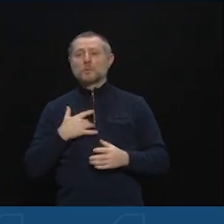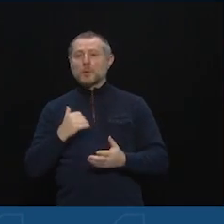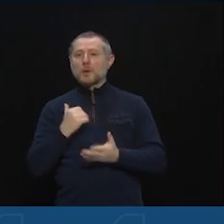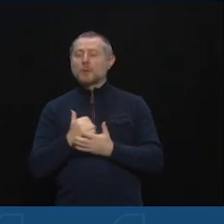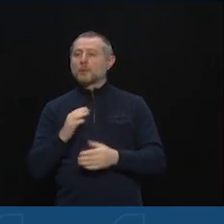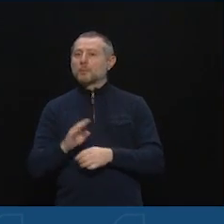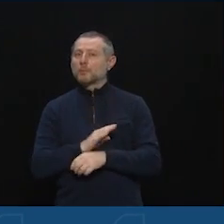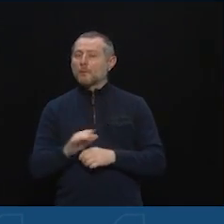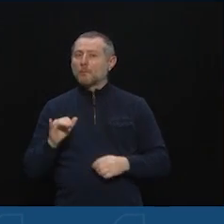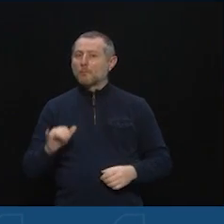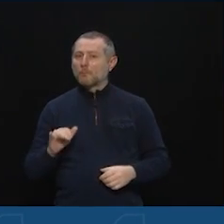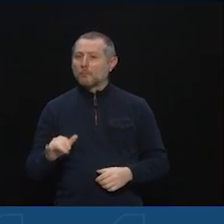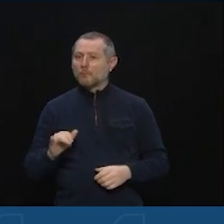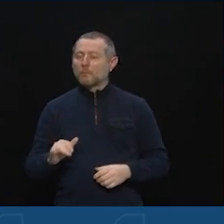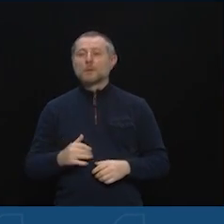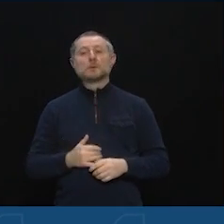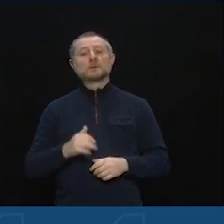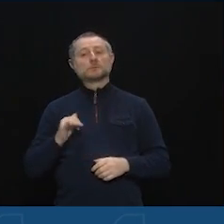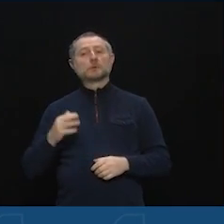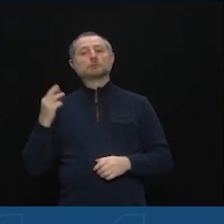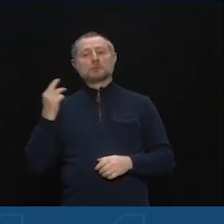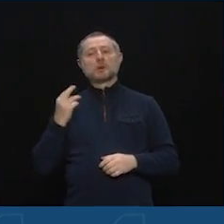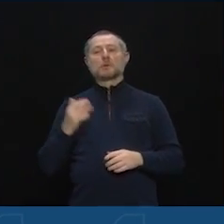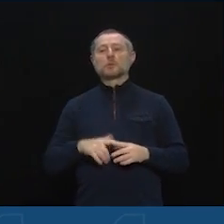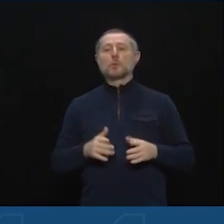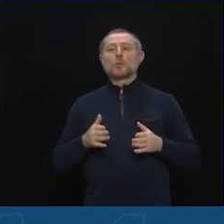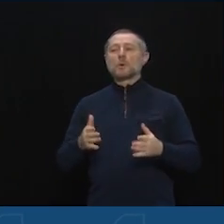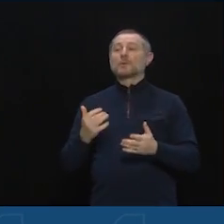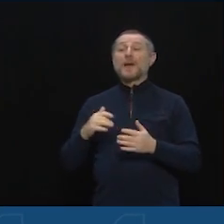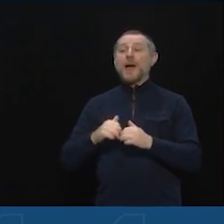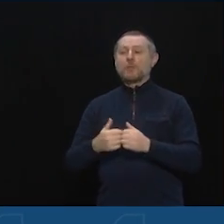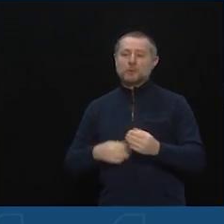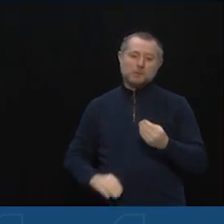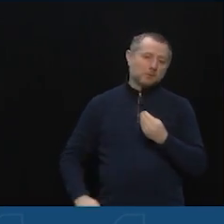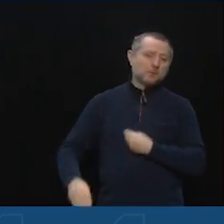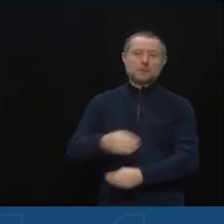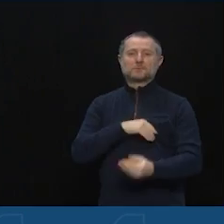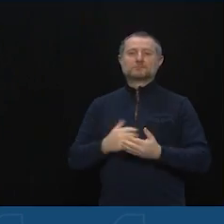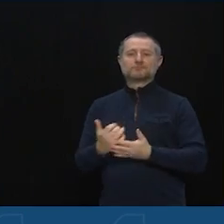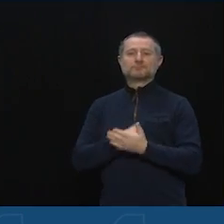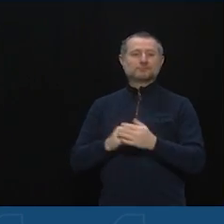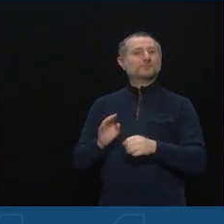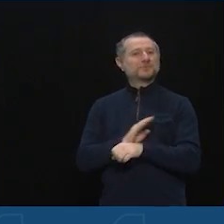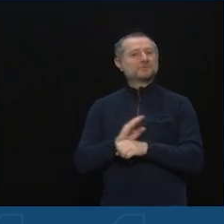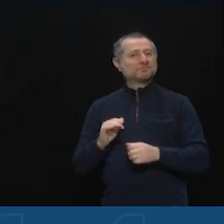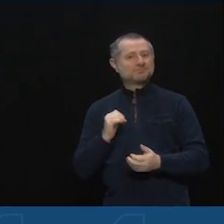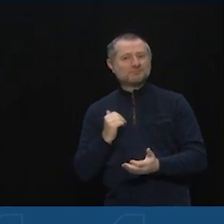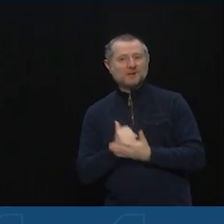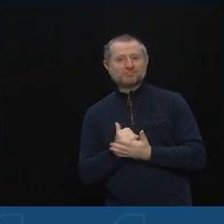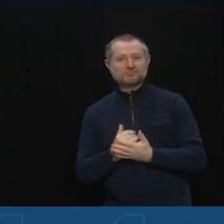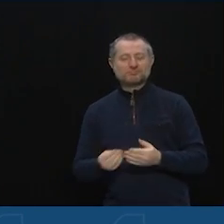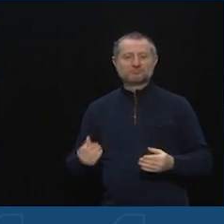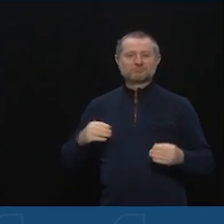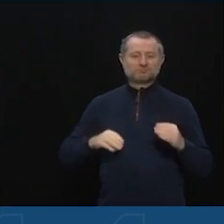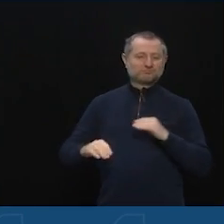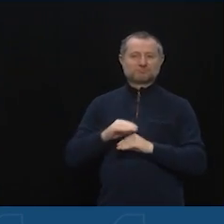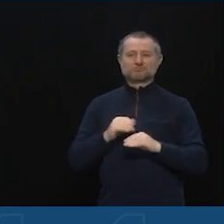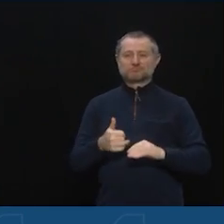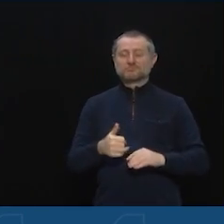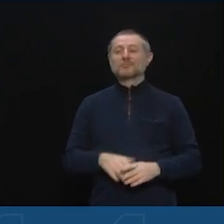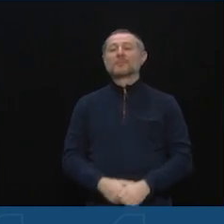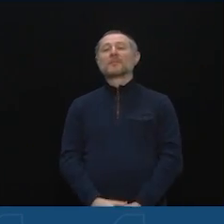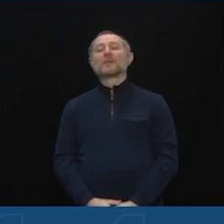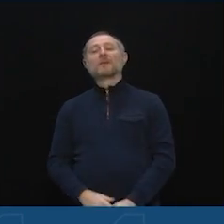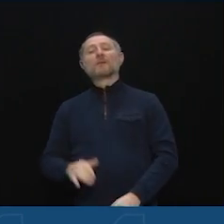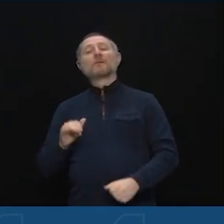that they recognized that that was a revenue source for them that could be very, very helpful in the future. And I think that working